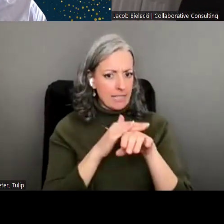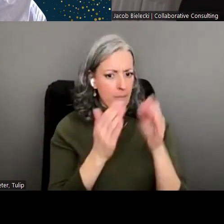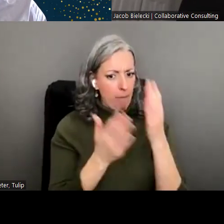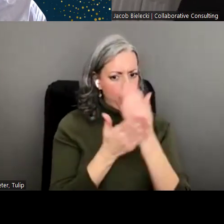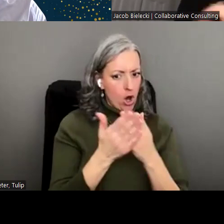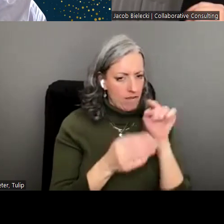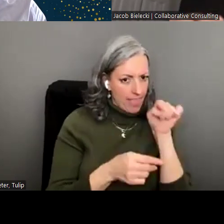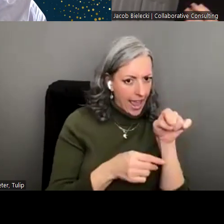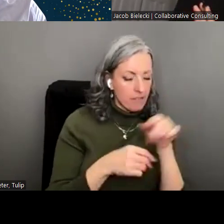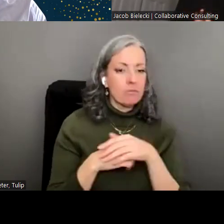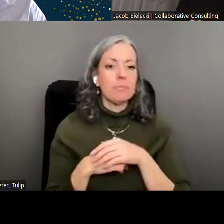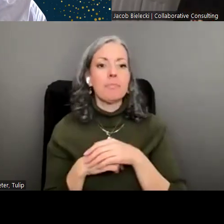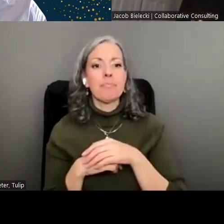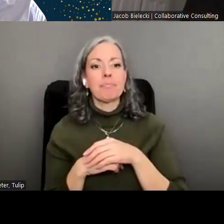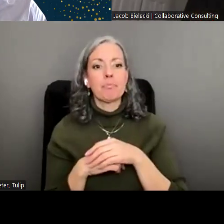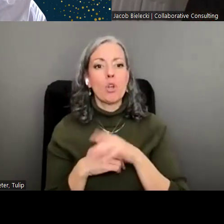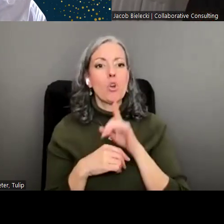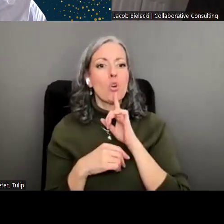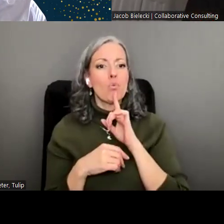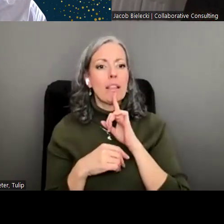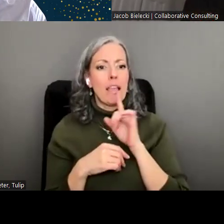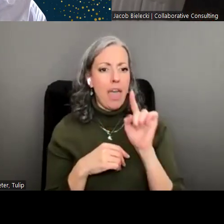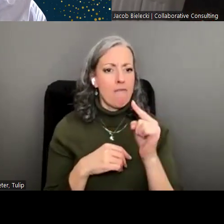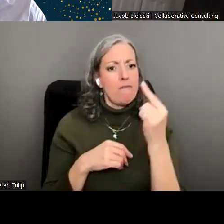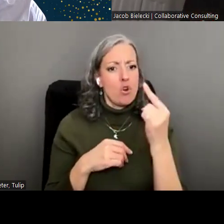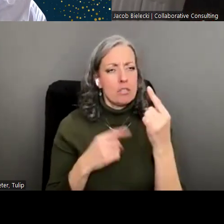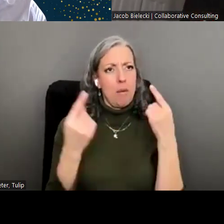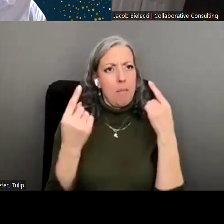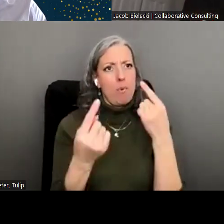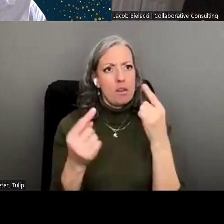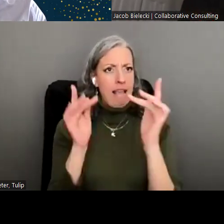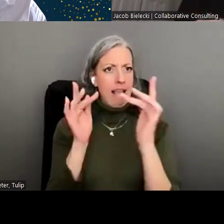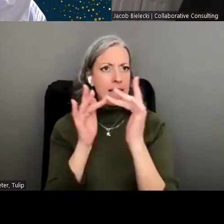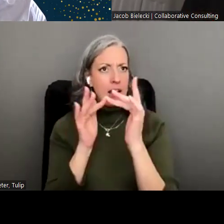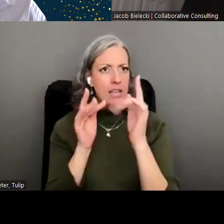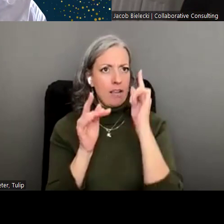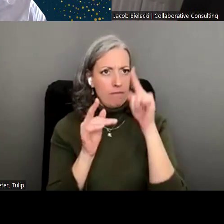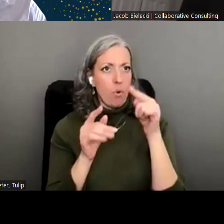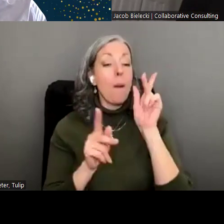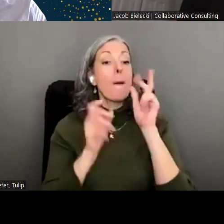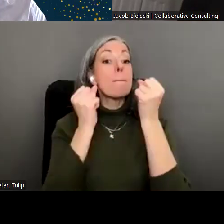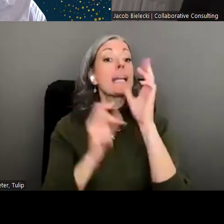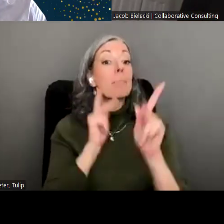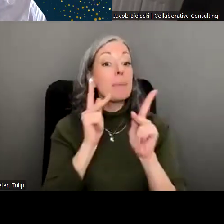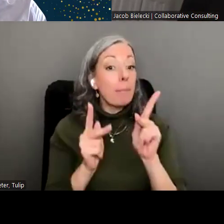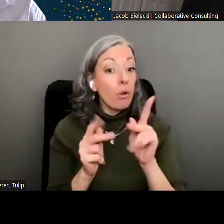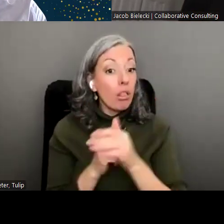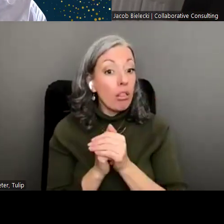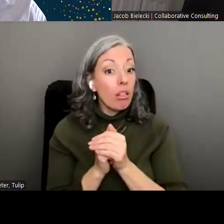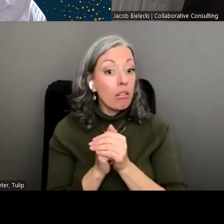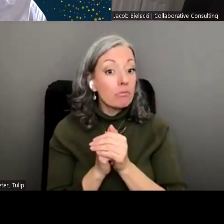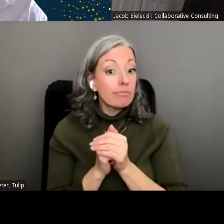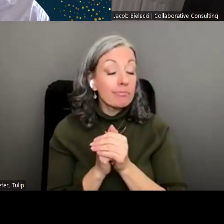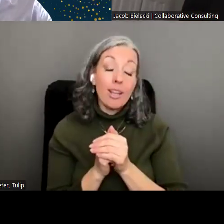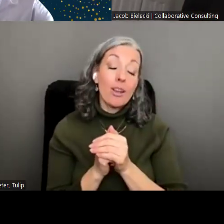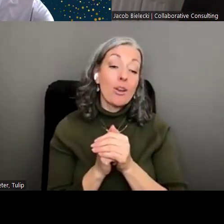that, as the first point of contact for many people, fewer people than we want.